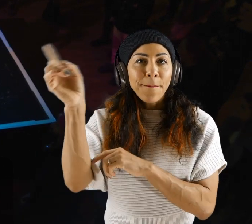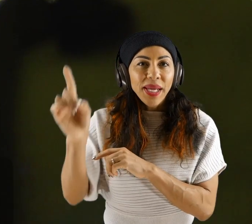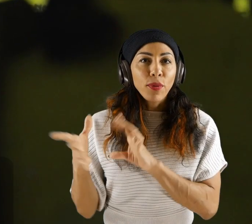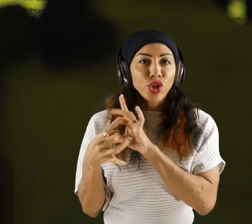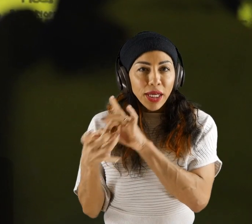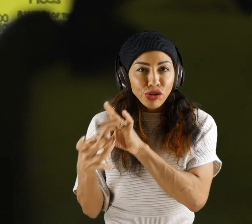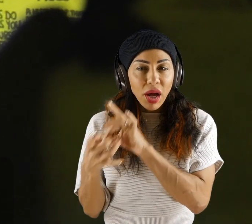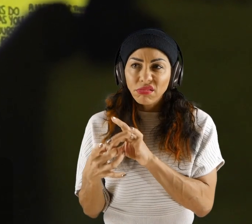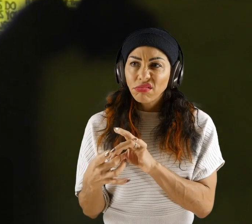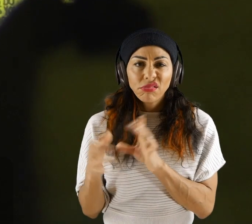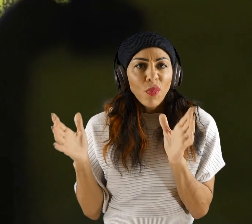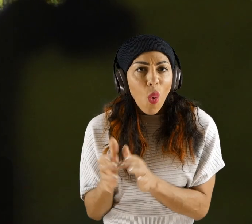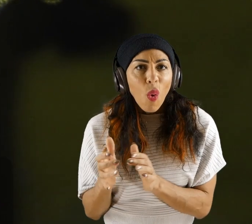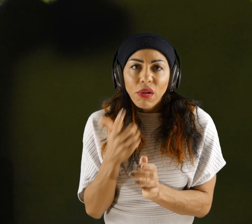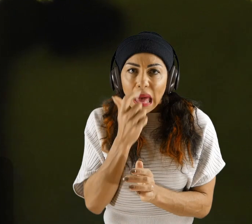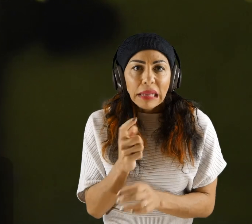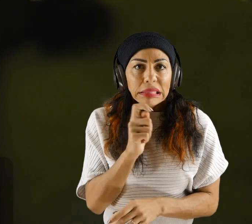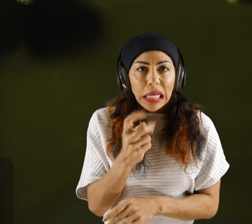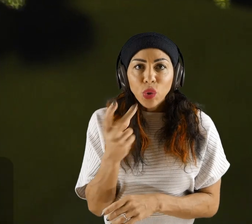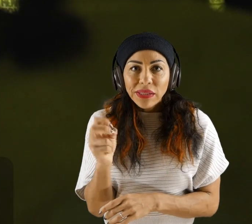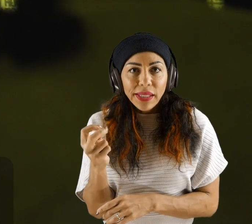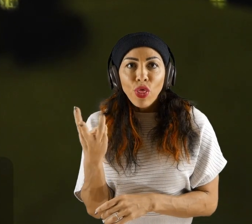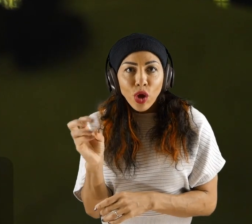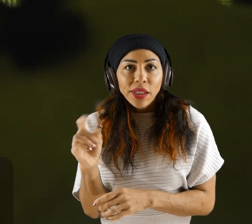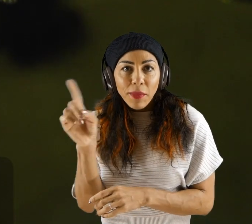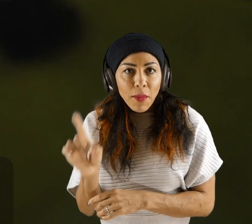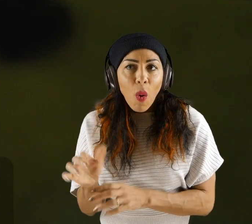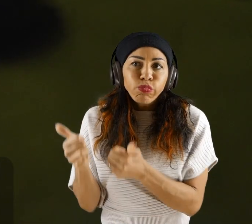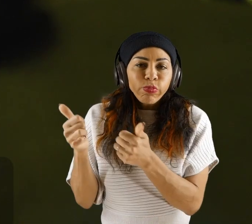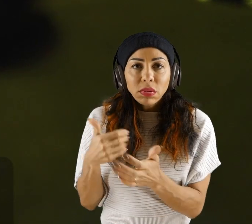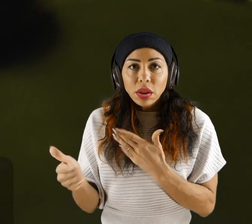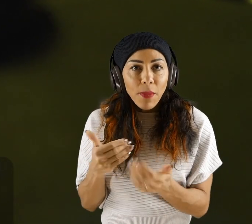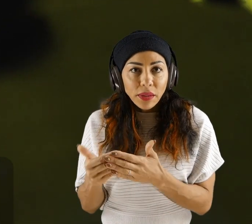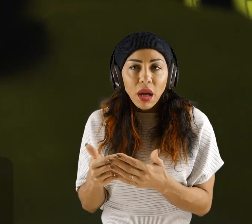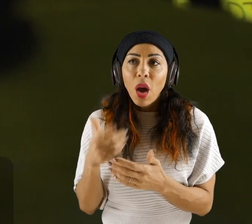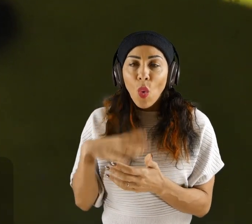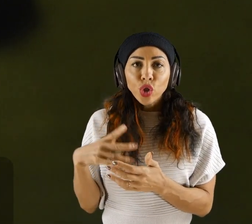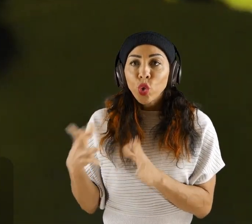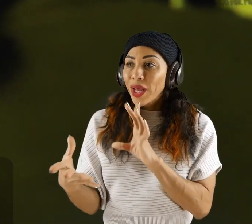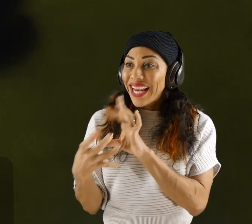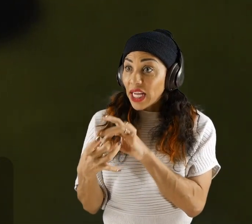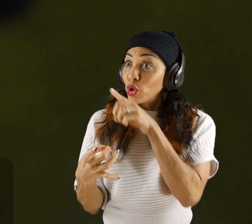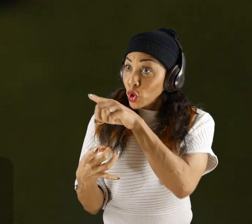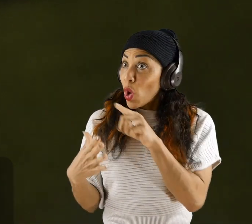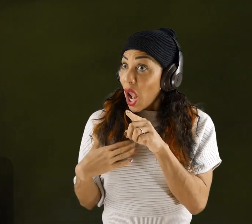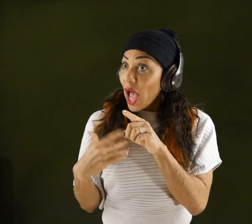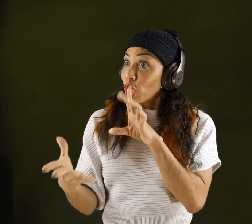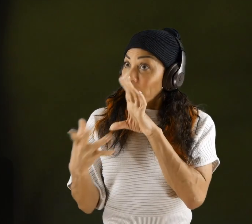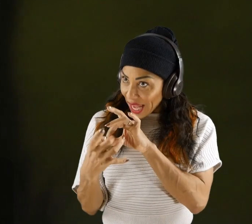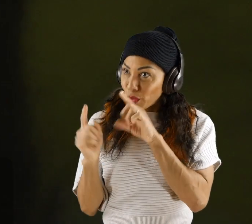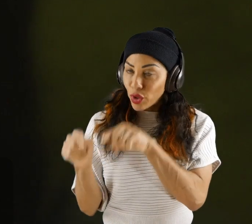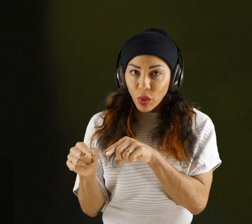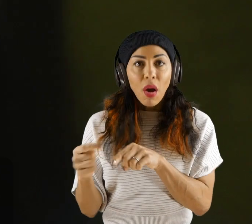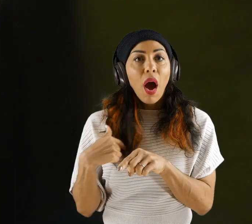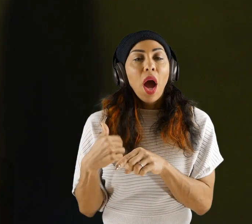matter. It was like about connecting with who was consuming it, you know what I'm saying? So again, I would optimize always for just